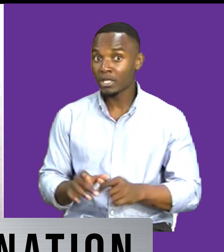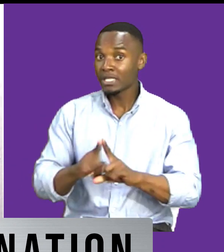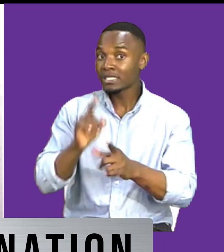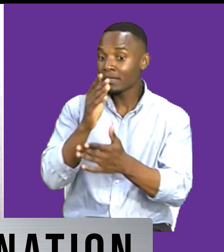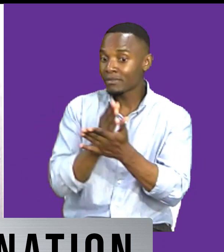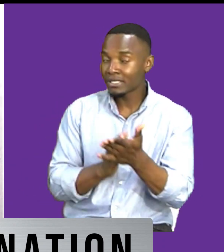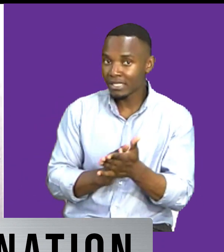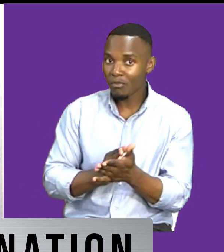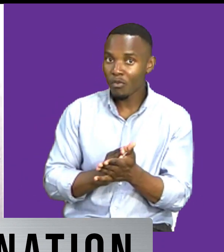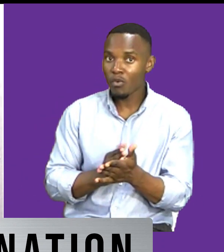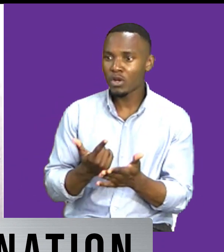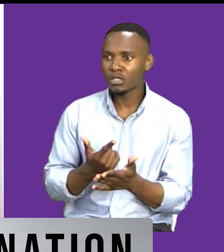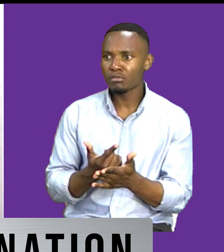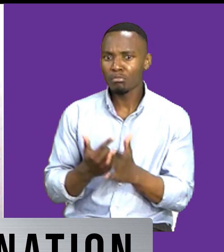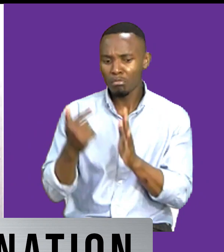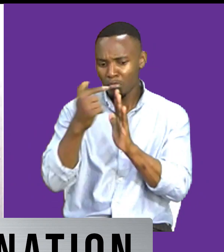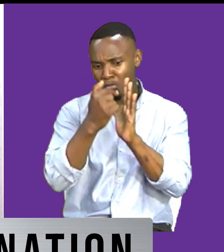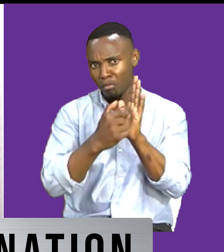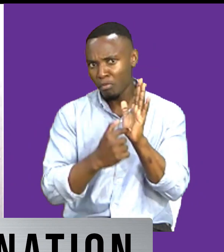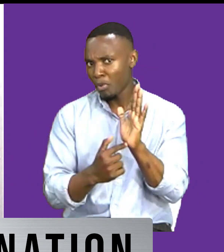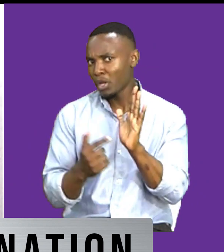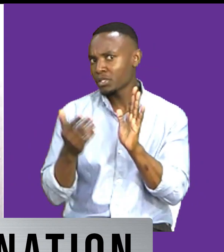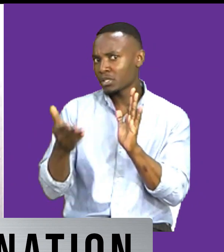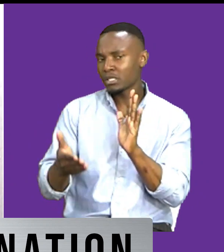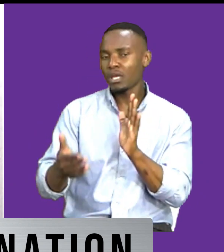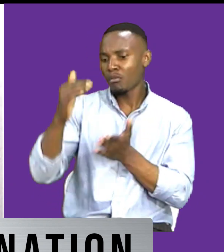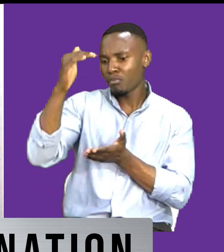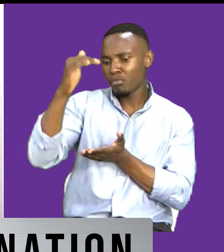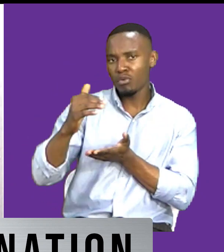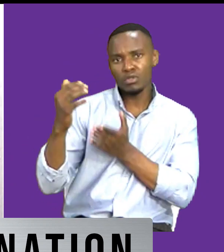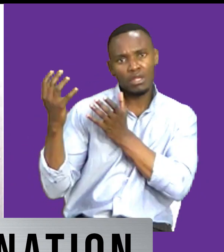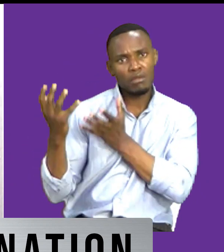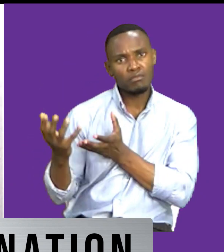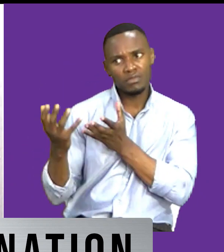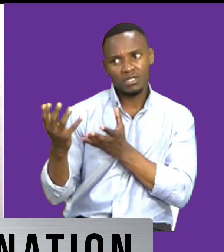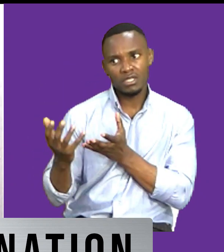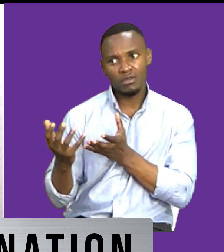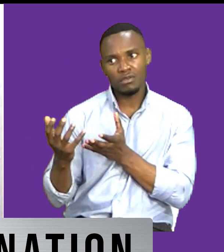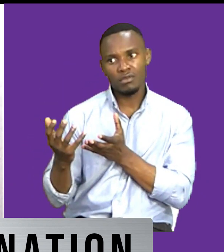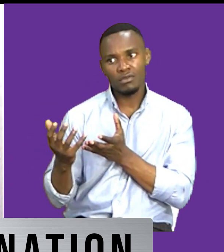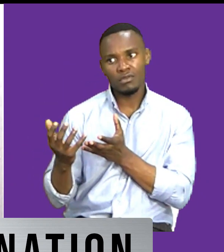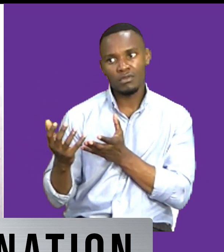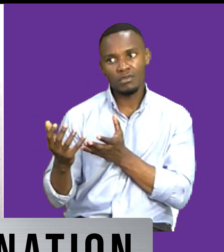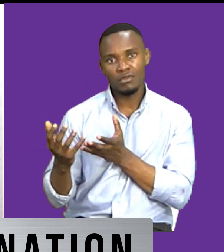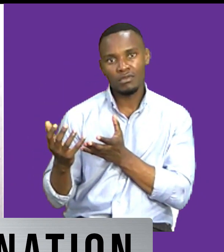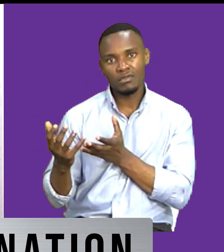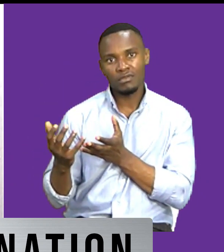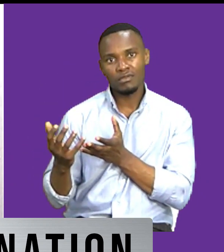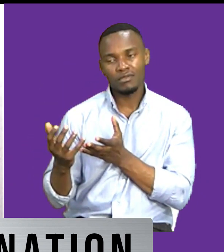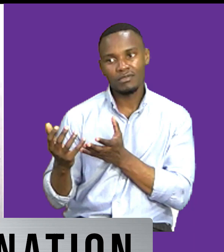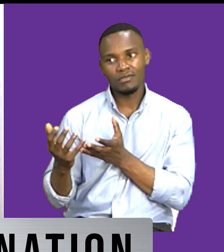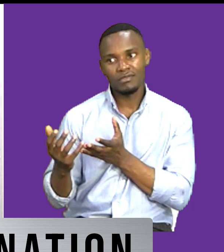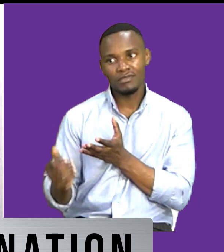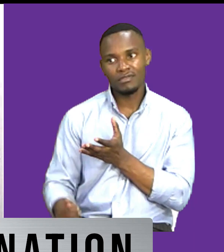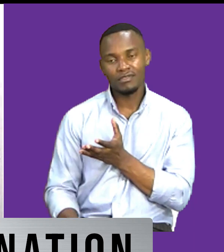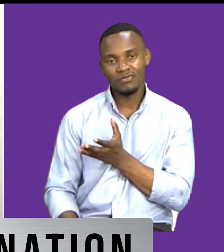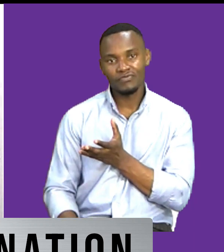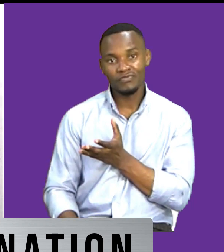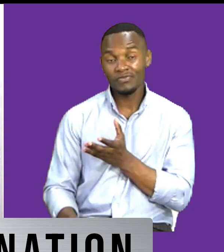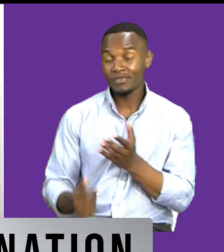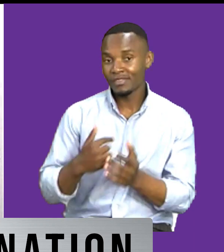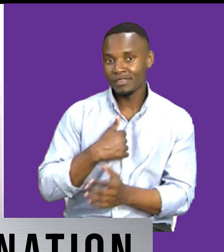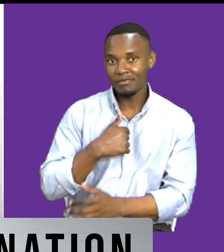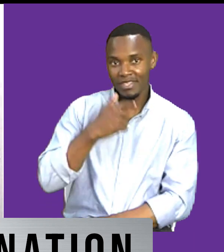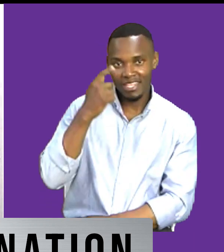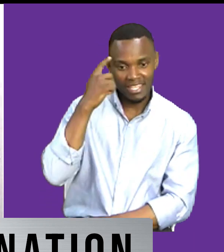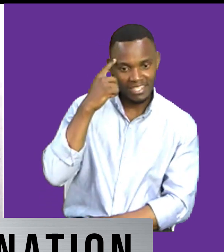arguments were very progressive, but then they were not basically pursued. I think we need to calm down a bit. We need to go